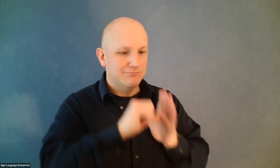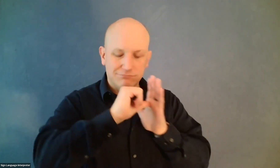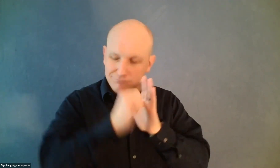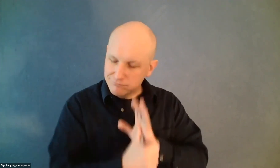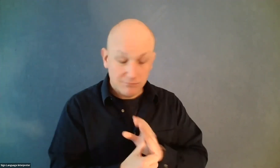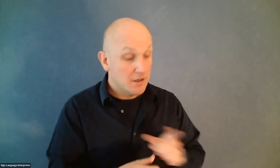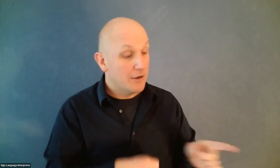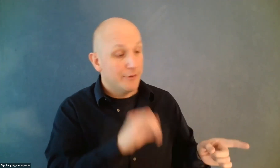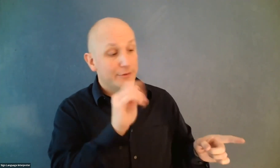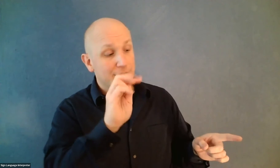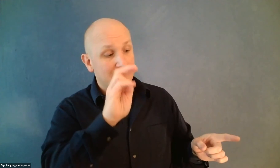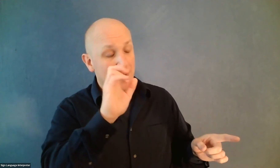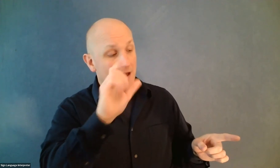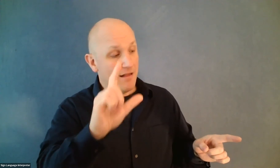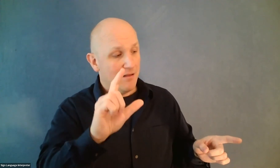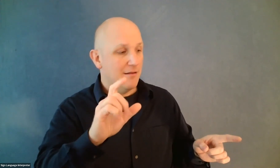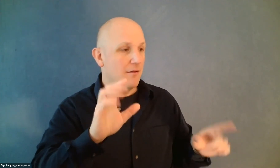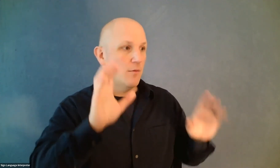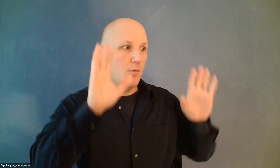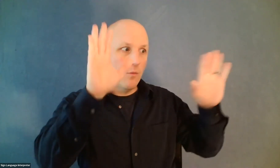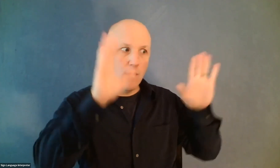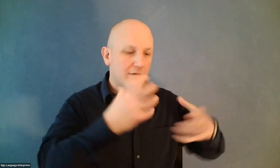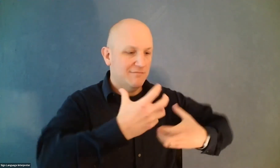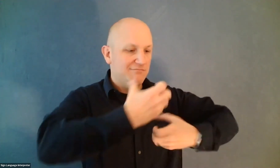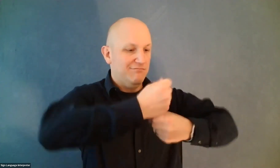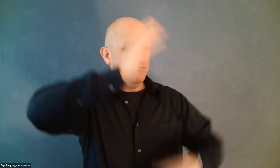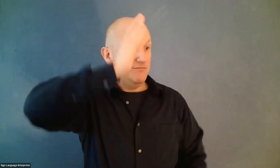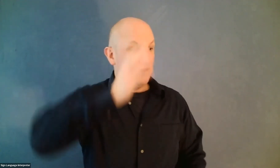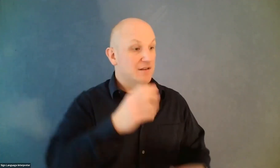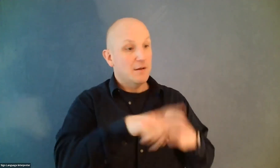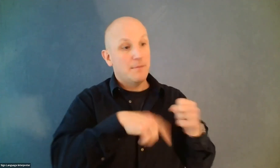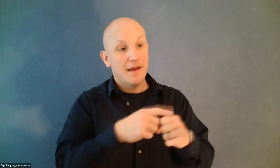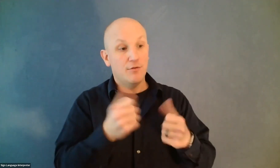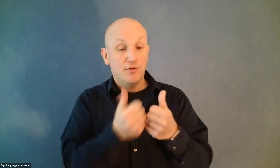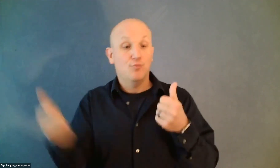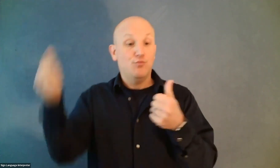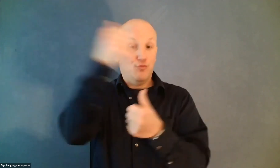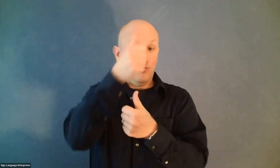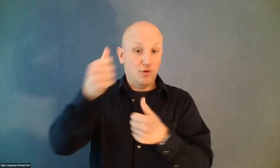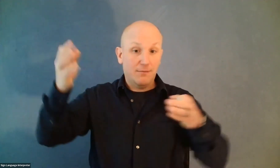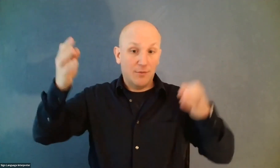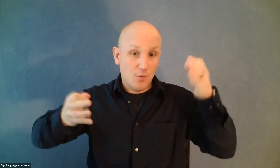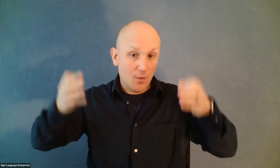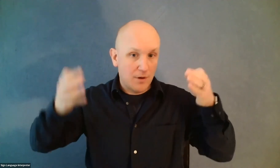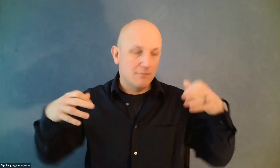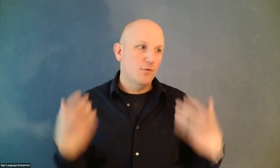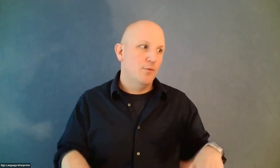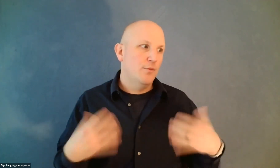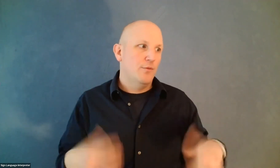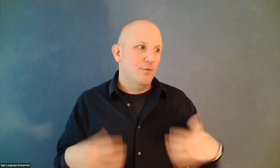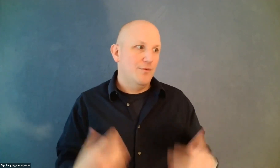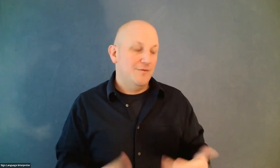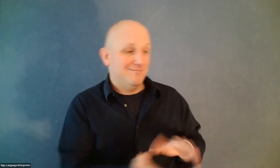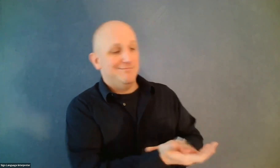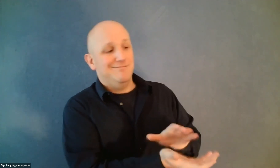especially awesome summary of a Supreme Court case when I got to have him in class, unfortunately virtually, but nonetheless,